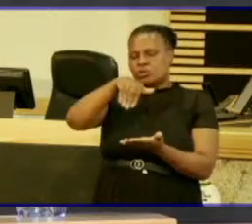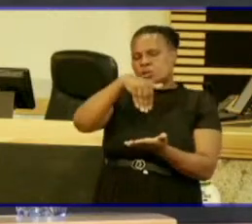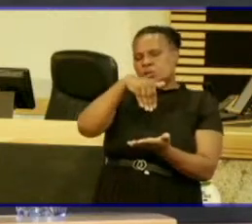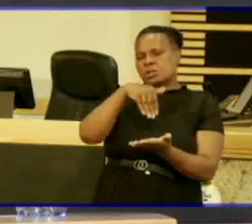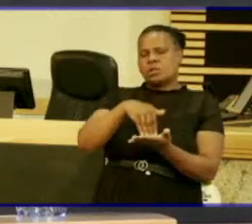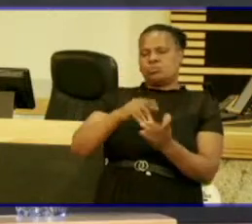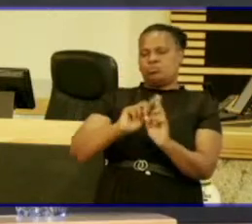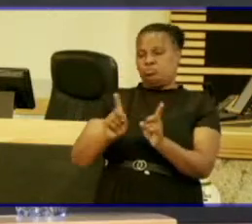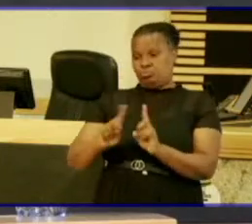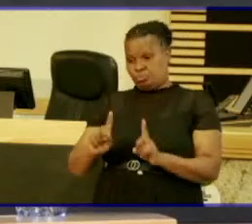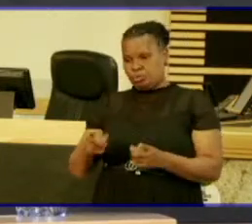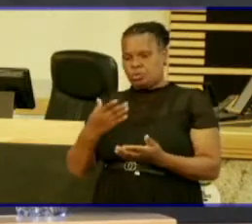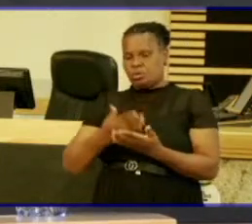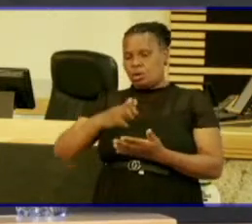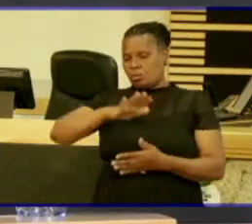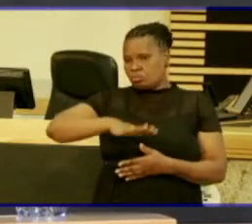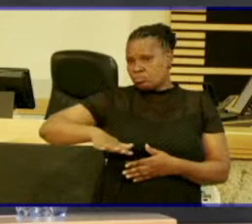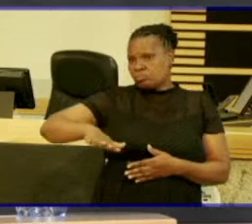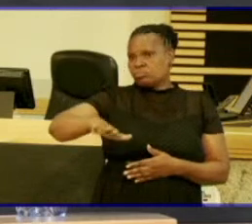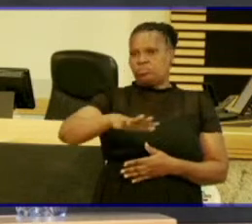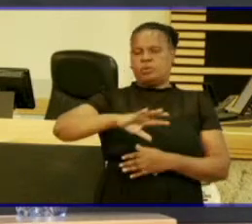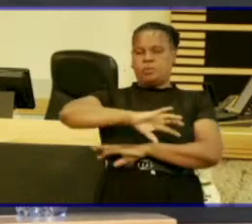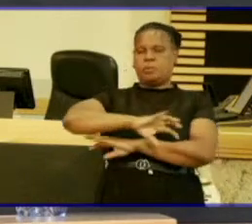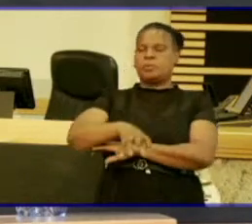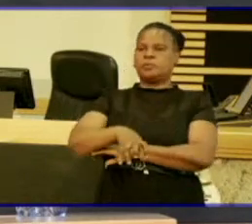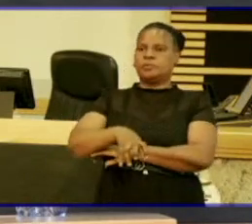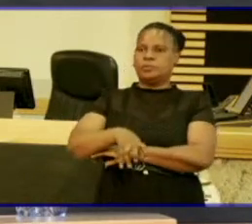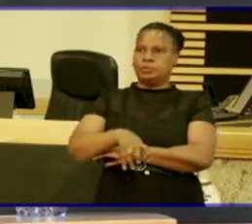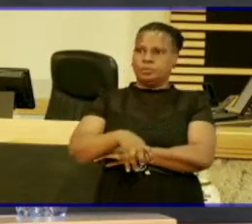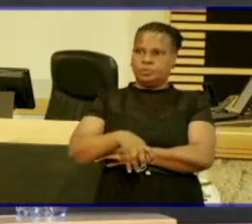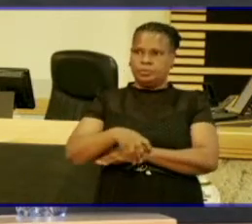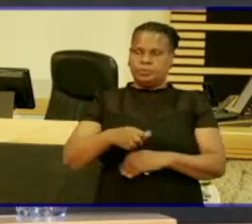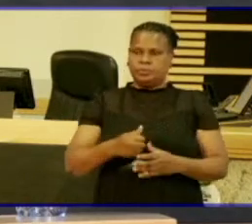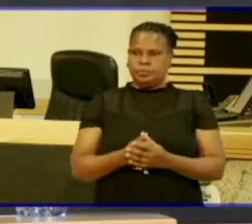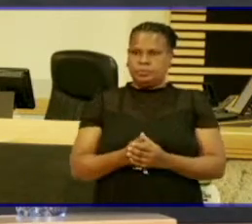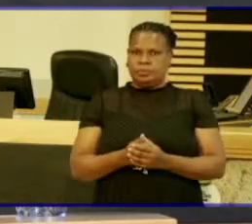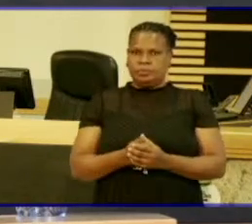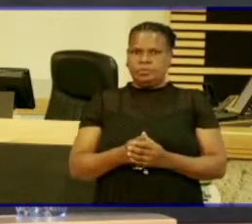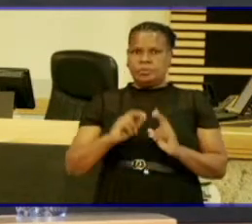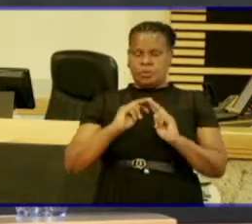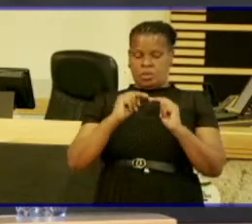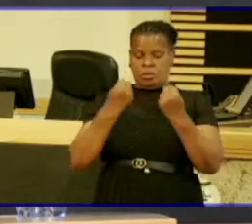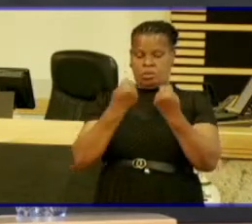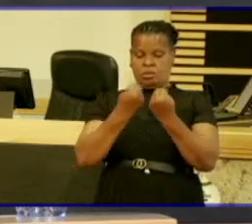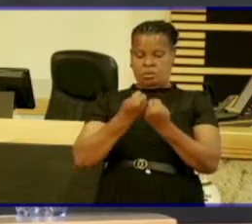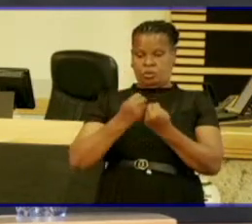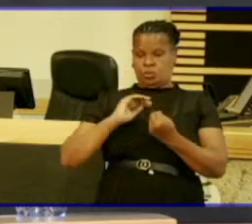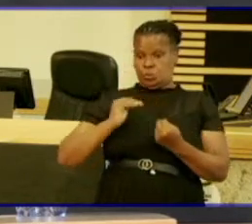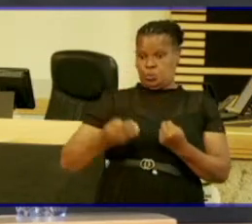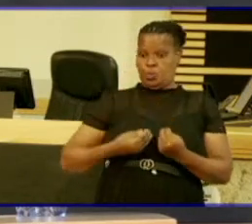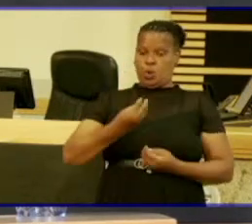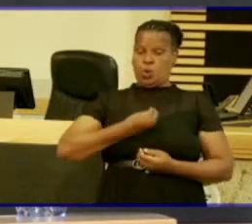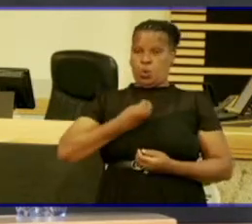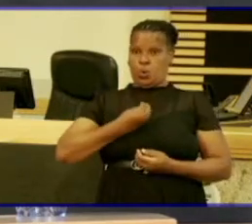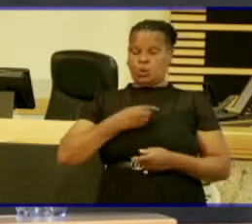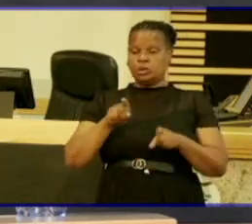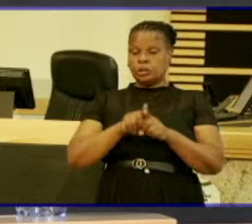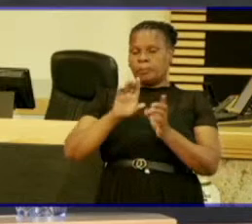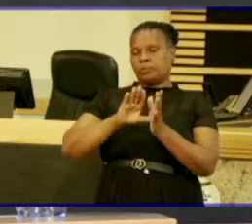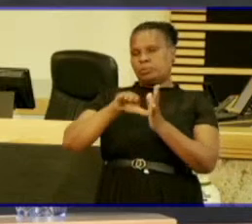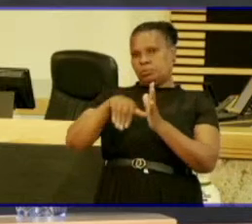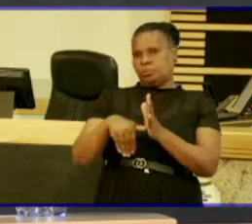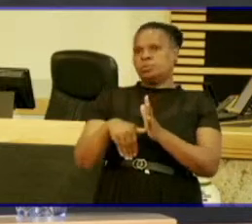province. Furthermore, we are working in collaboration with the National Department of Women, Youth, and Persons with